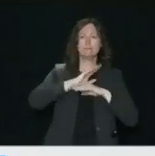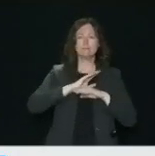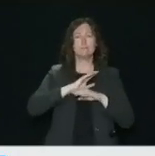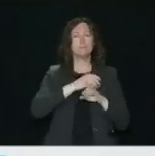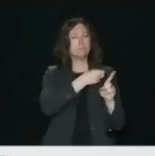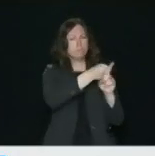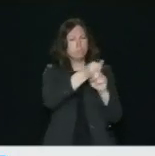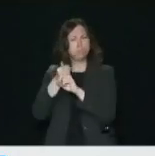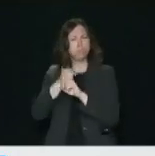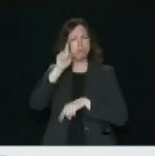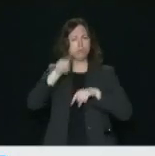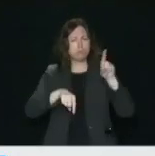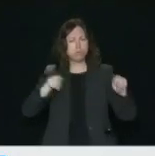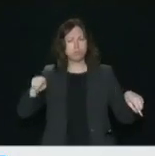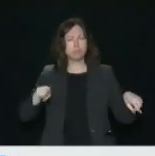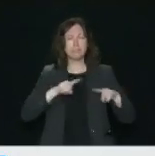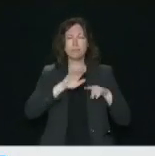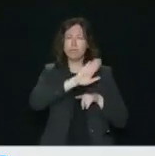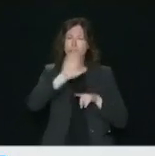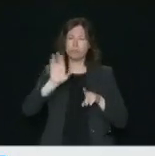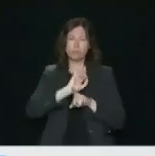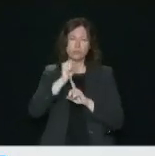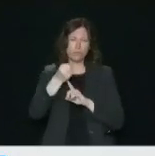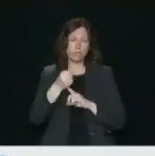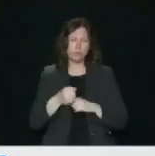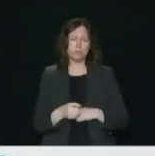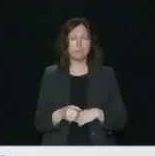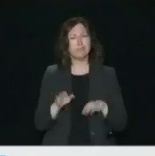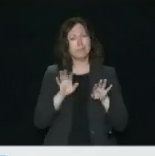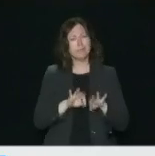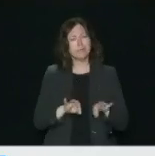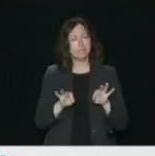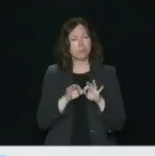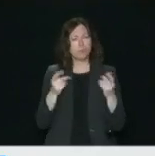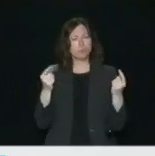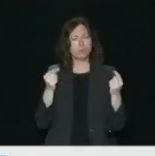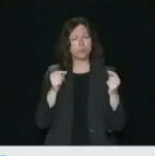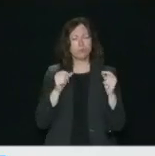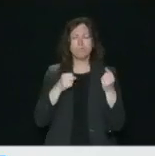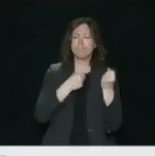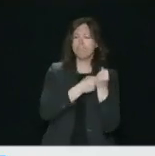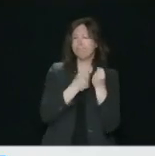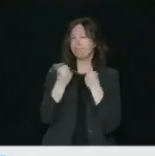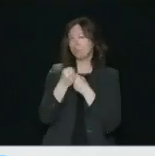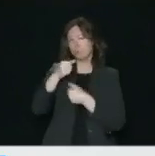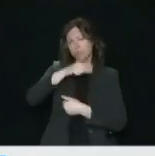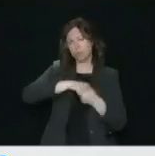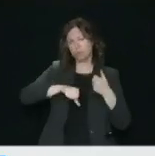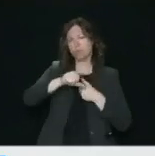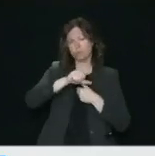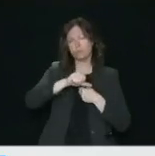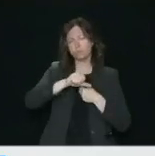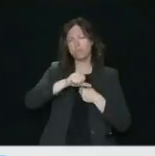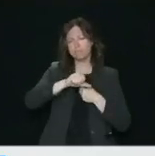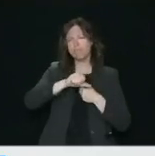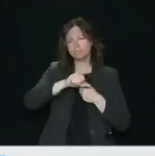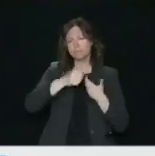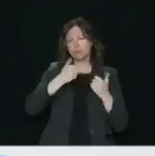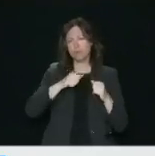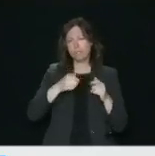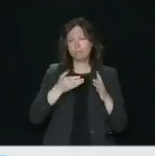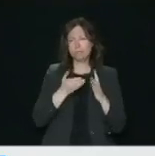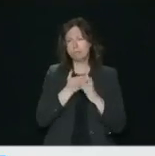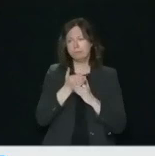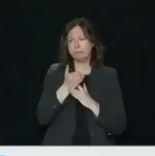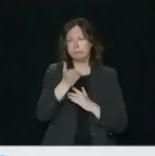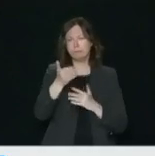opportunities for in-person activities, gatherings, or travel. Some of us may be feeling a greater sense of comfort,